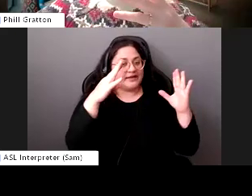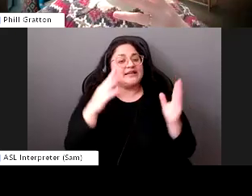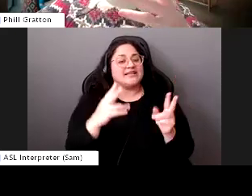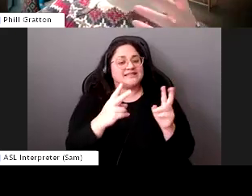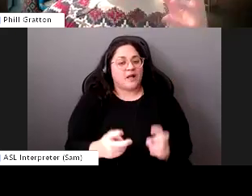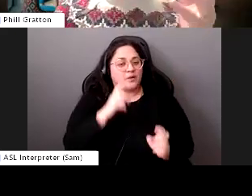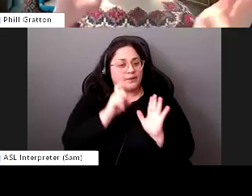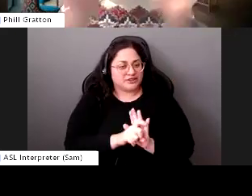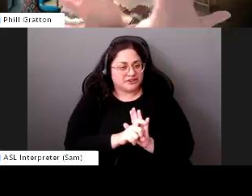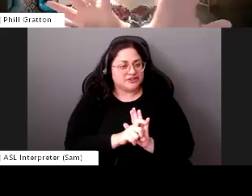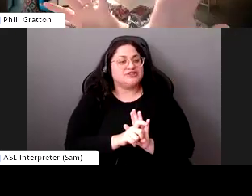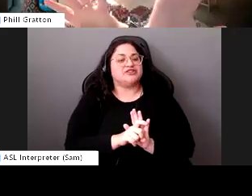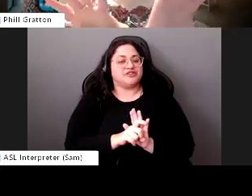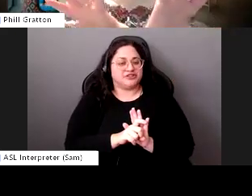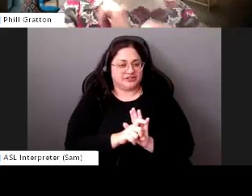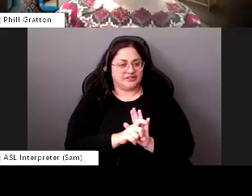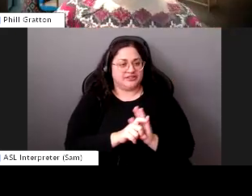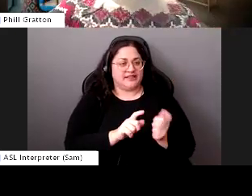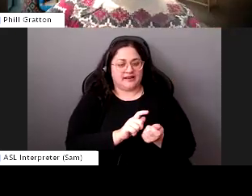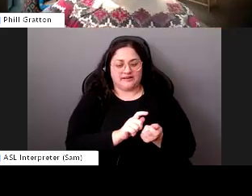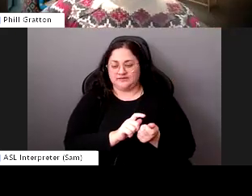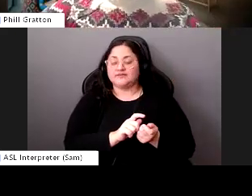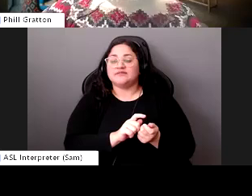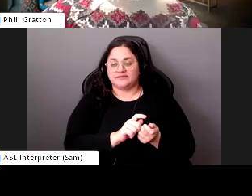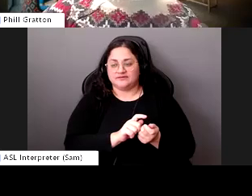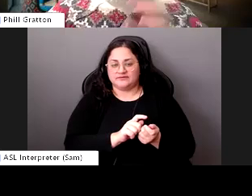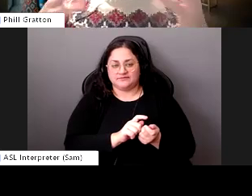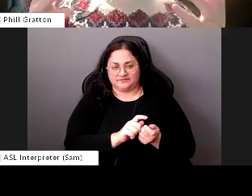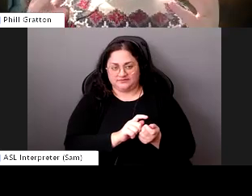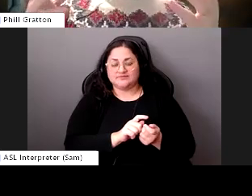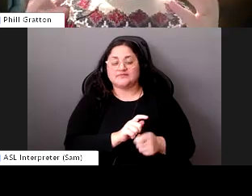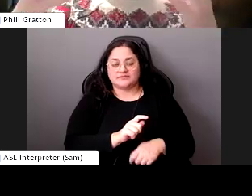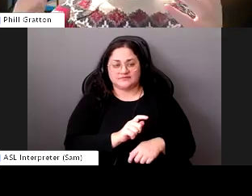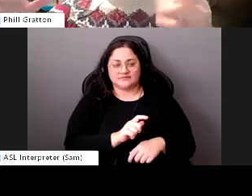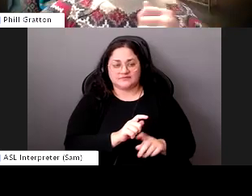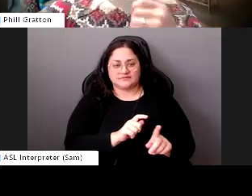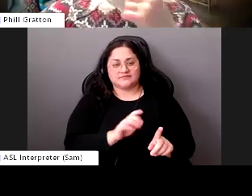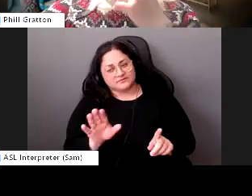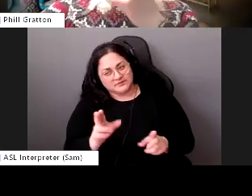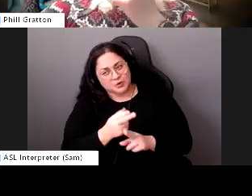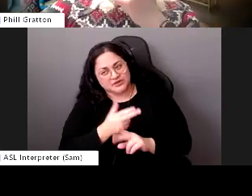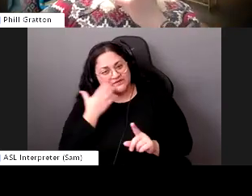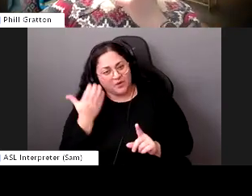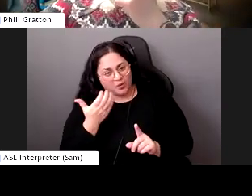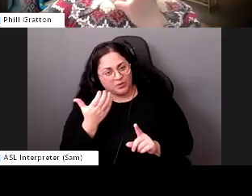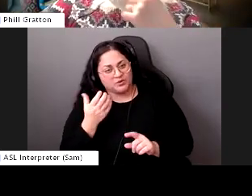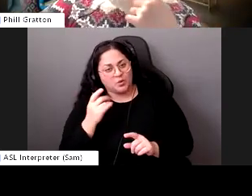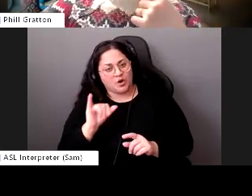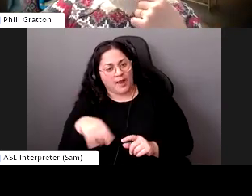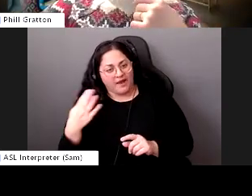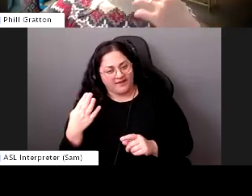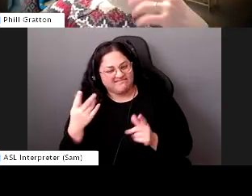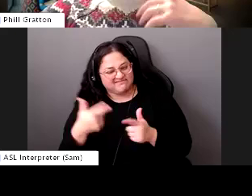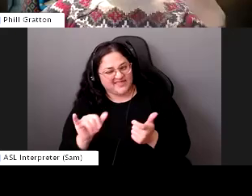download, and then you would change to the application on your phone, assuming you're on your phone or tablet or device.